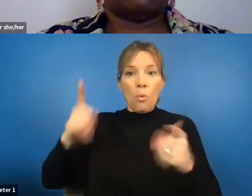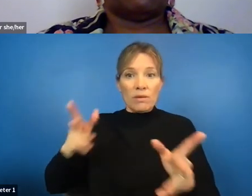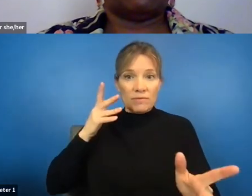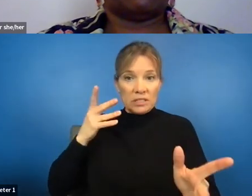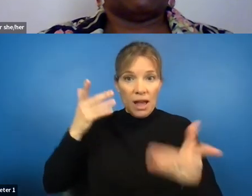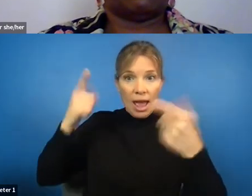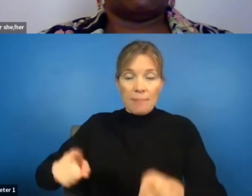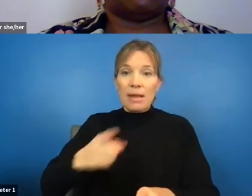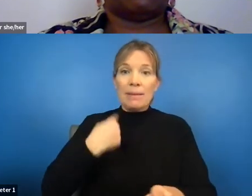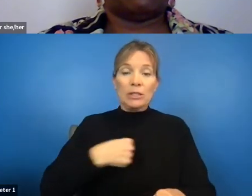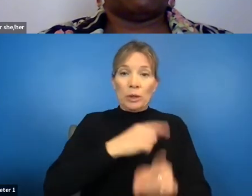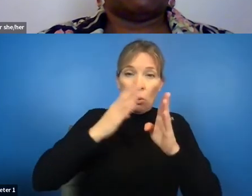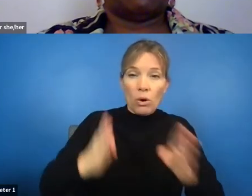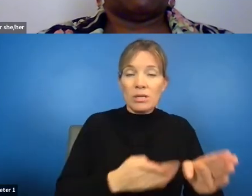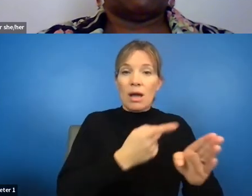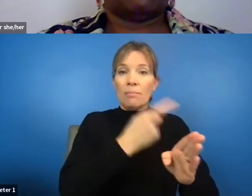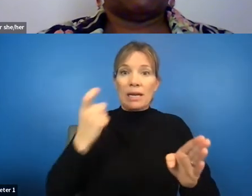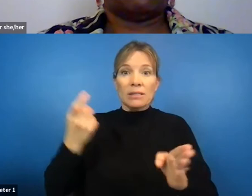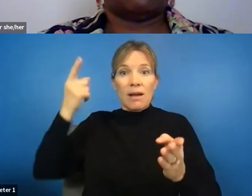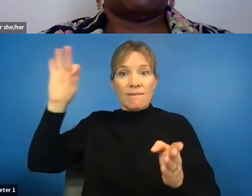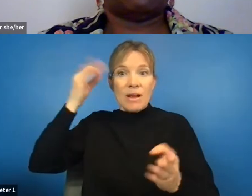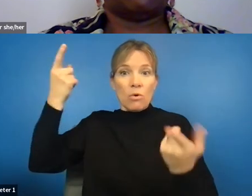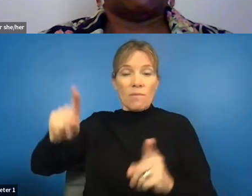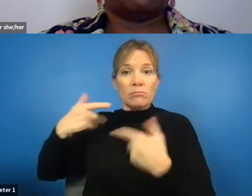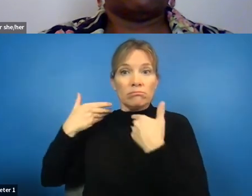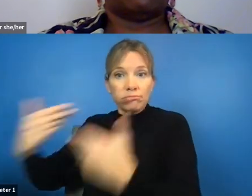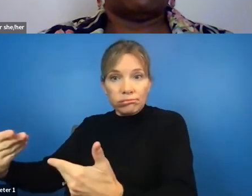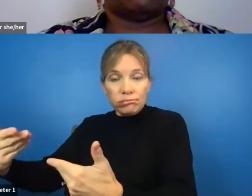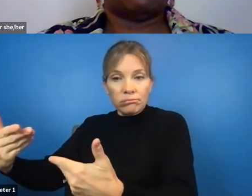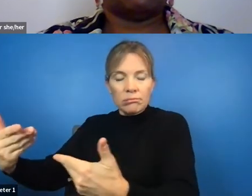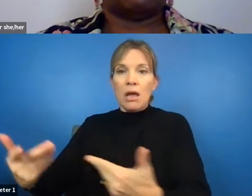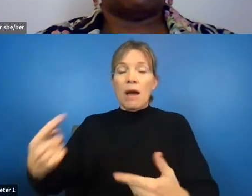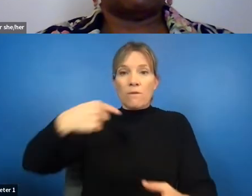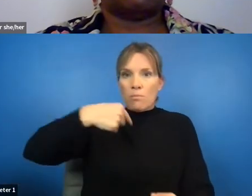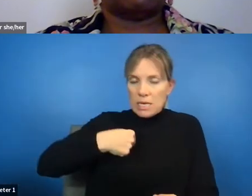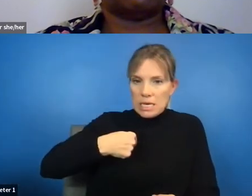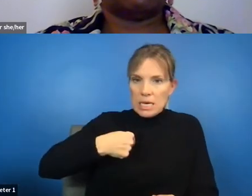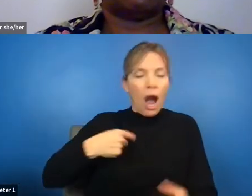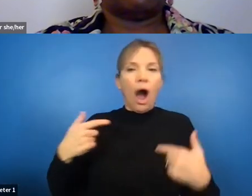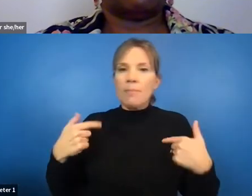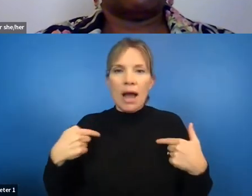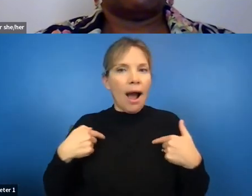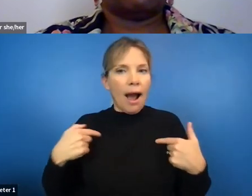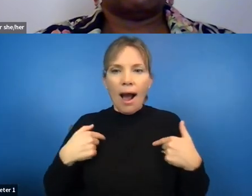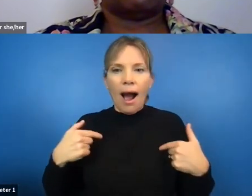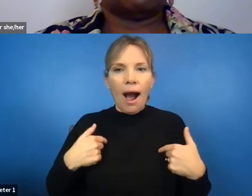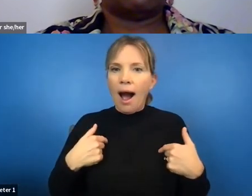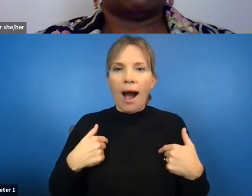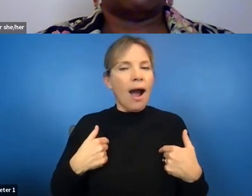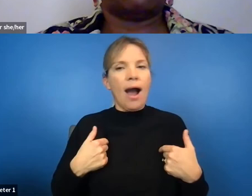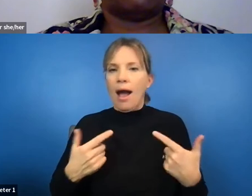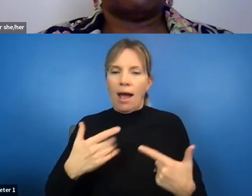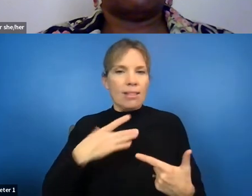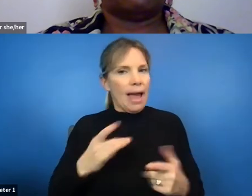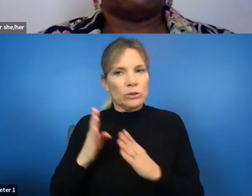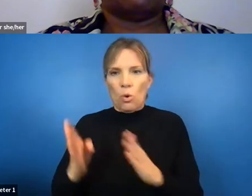because of the organizing, because of what happened, the federal government, for me as a, you know, and I'm an organizer through and through. Like